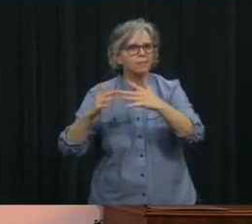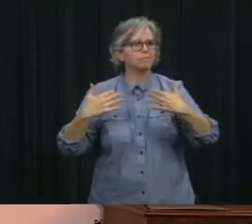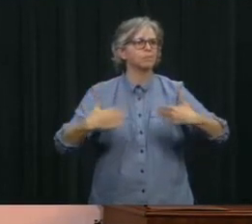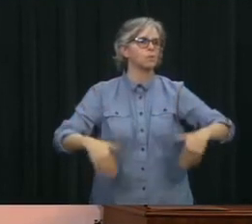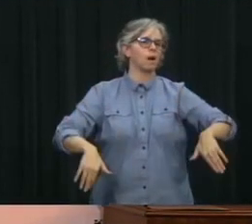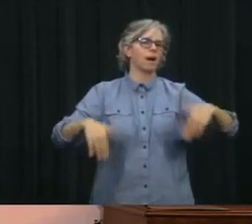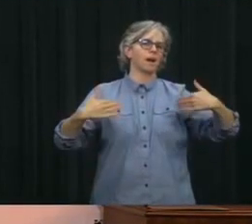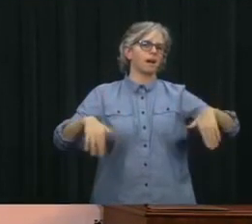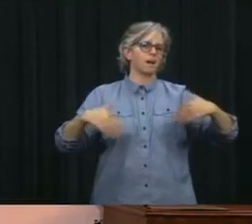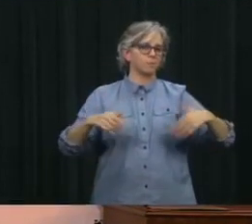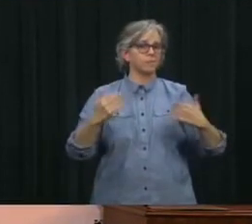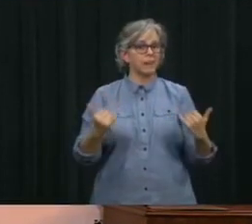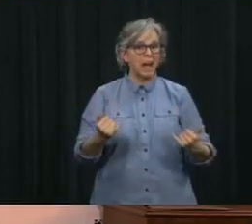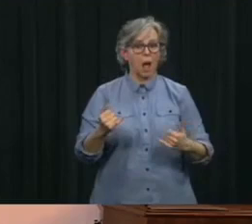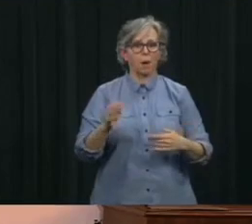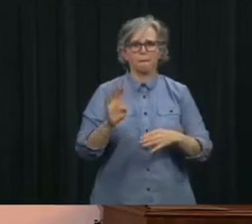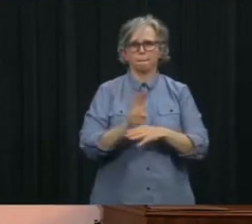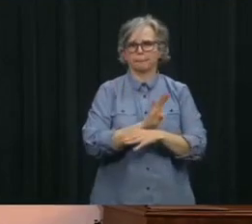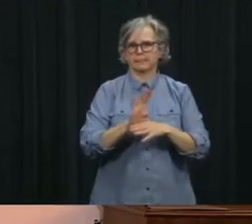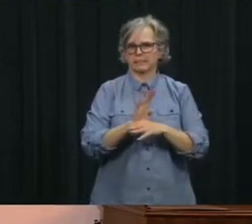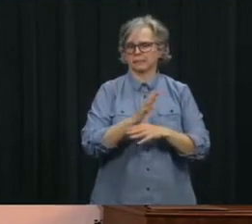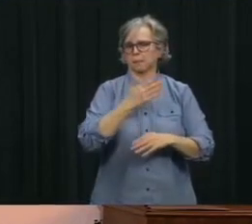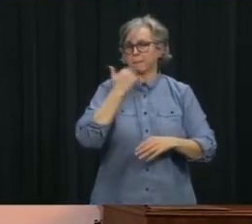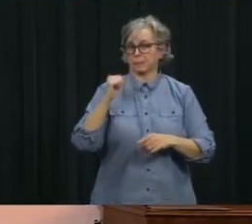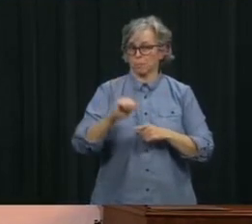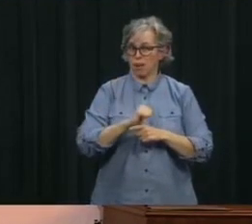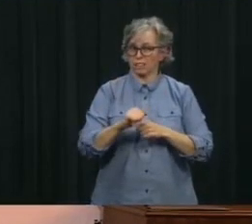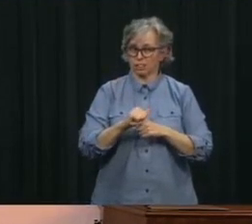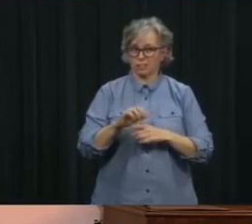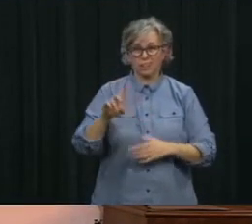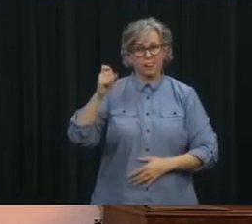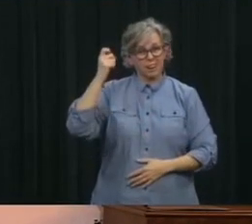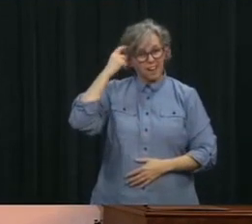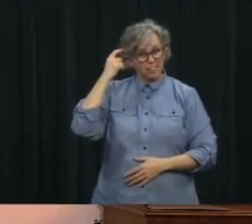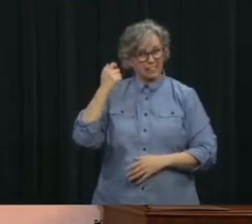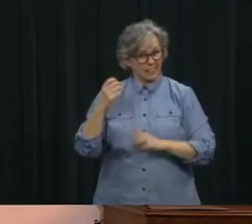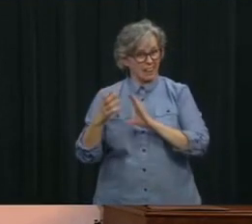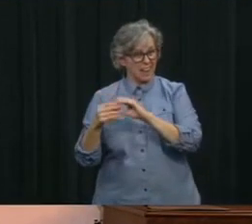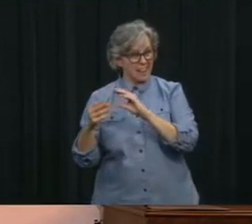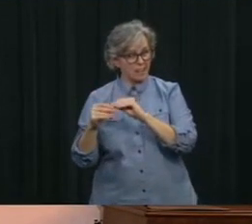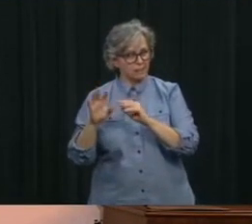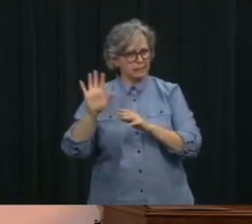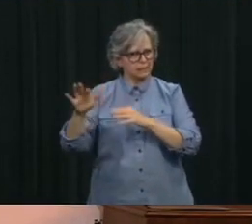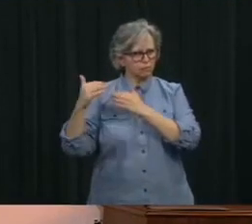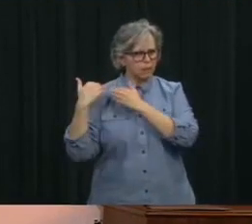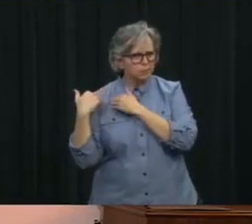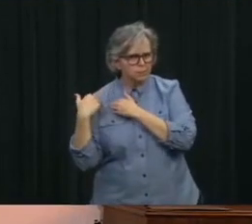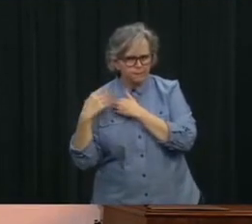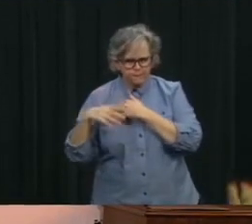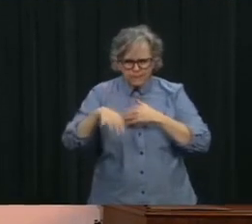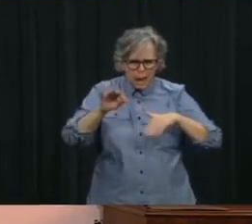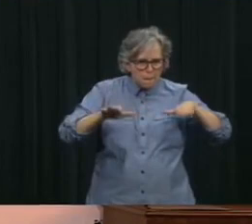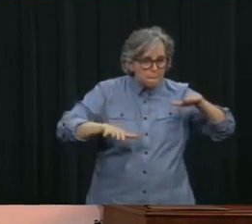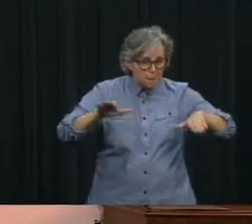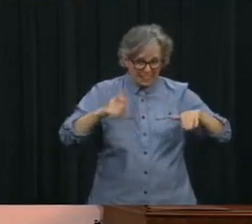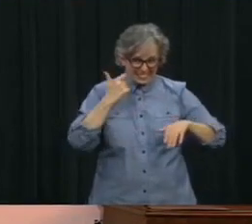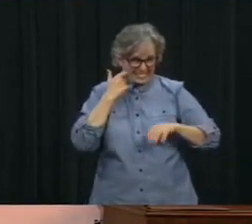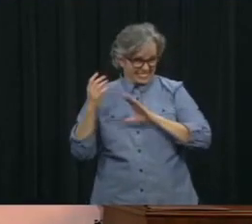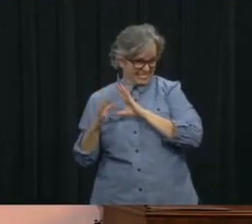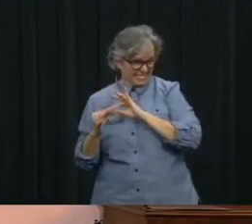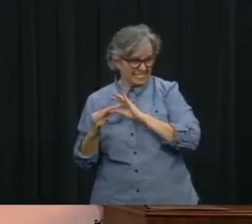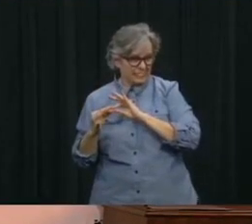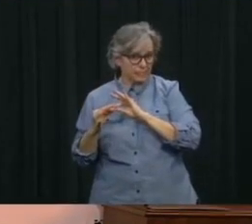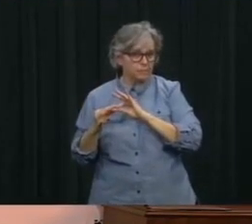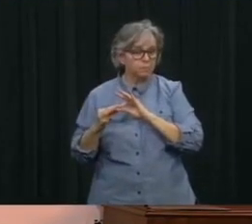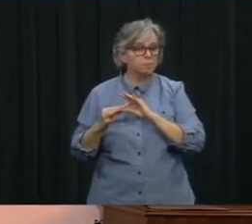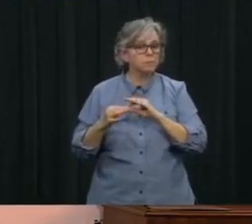business best practices. The governor talked about his enormous responsibility to find the balance between the